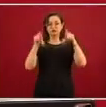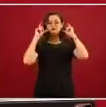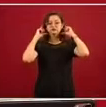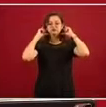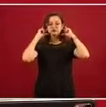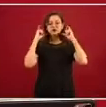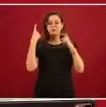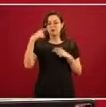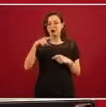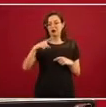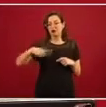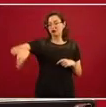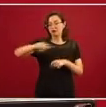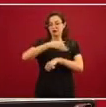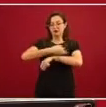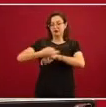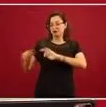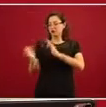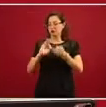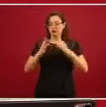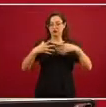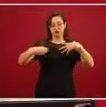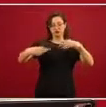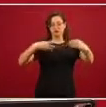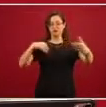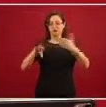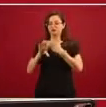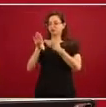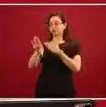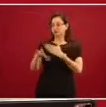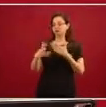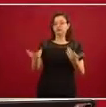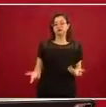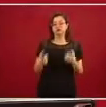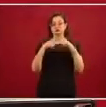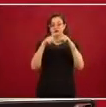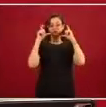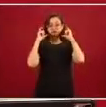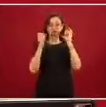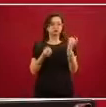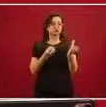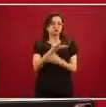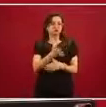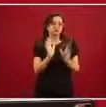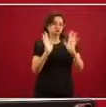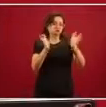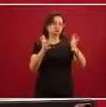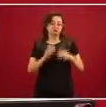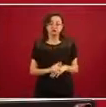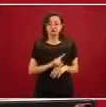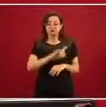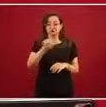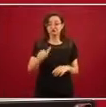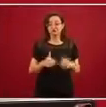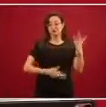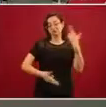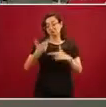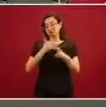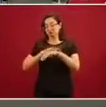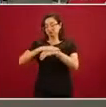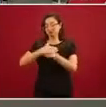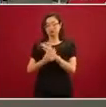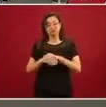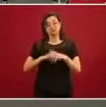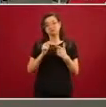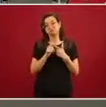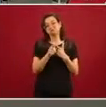We are assuming that the people who are infected with COVID and are isolating at home have a face mask. So put